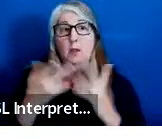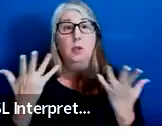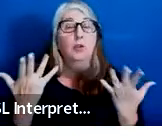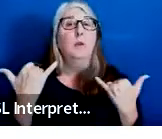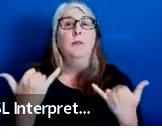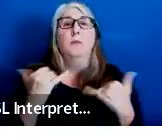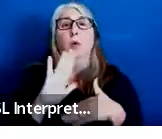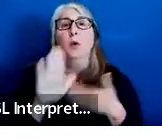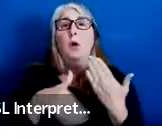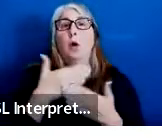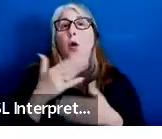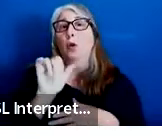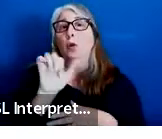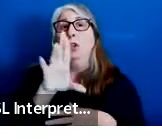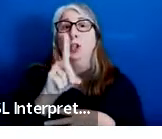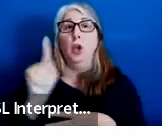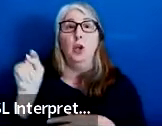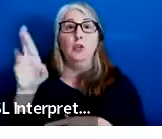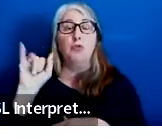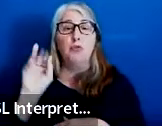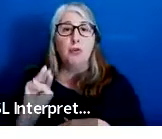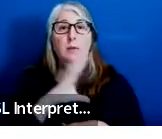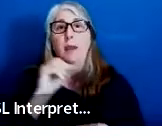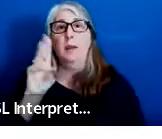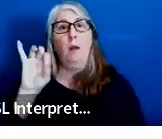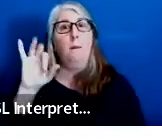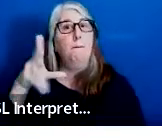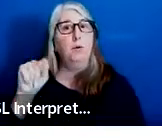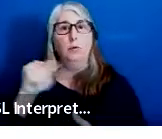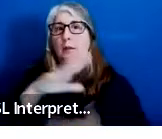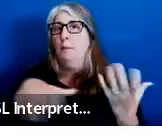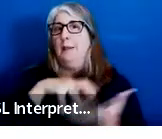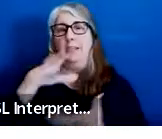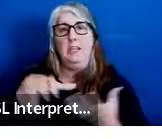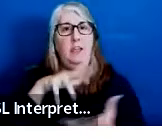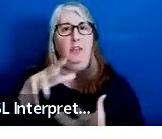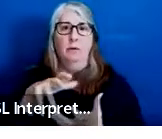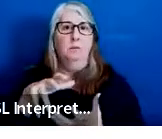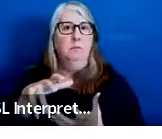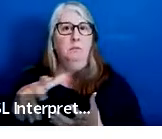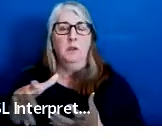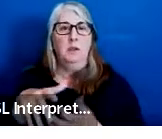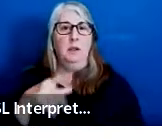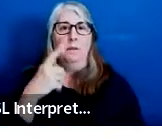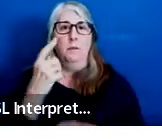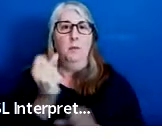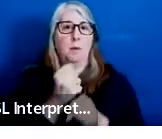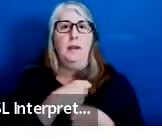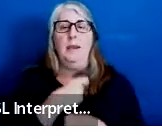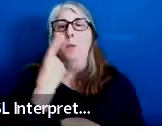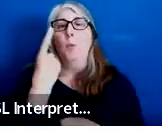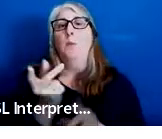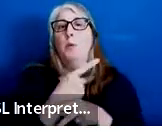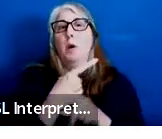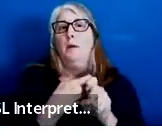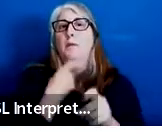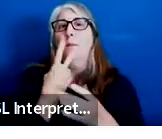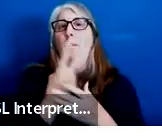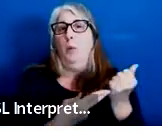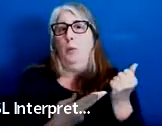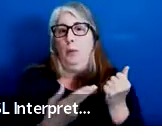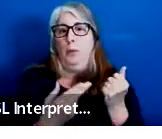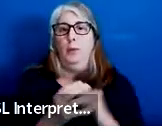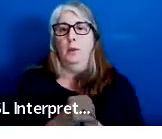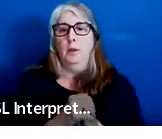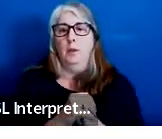of our yard trim and all of our composted gets mixed together, and we're making one product out of both of those items.